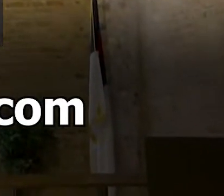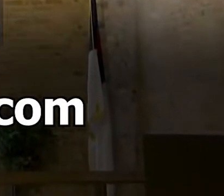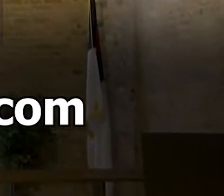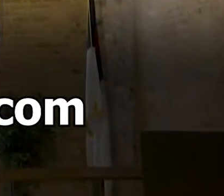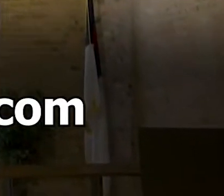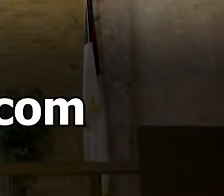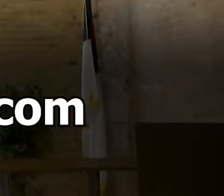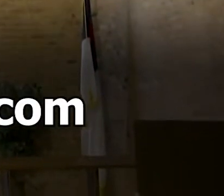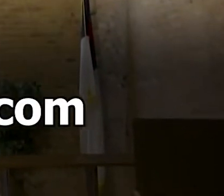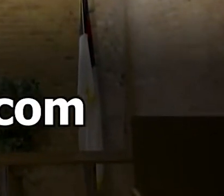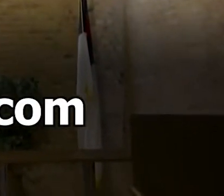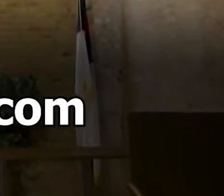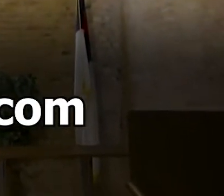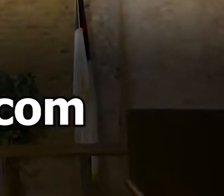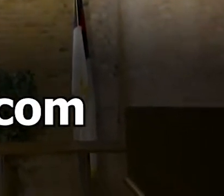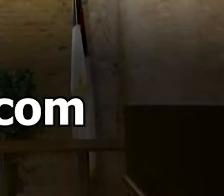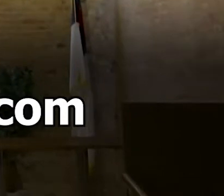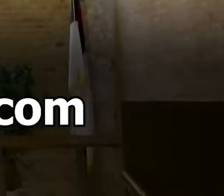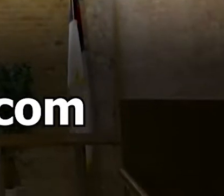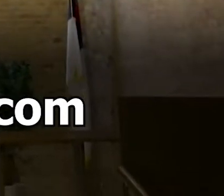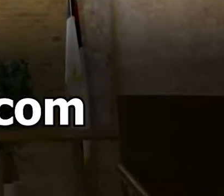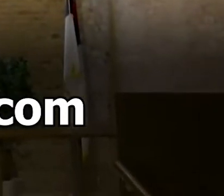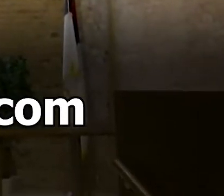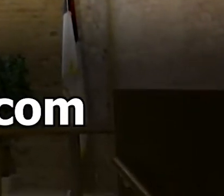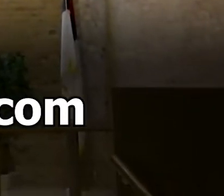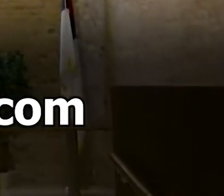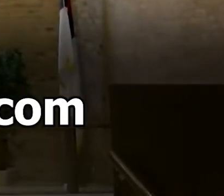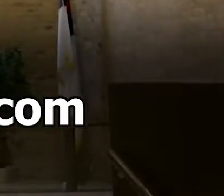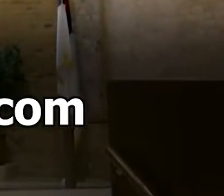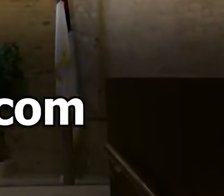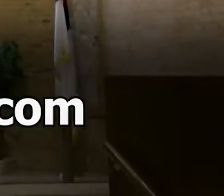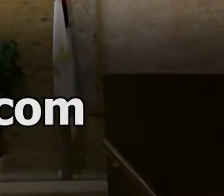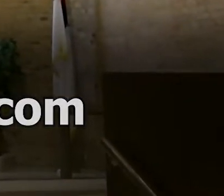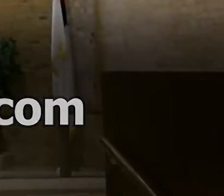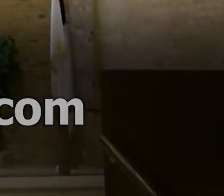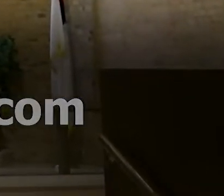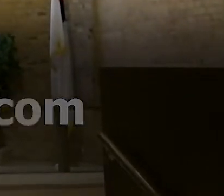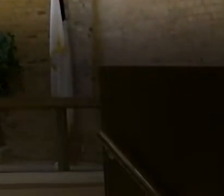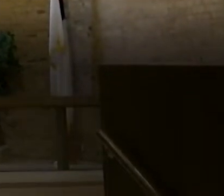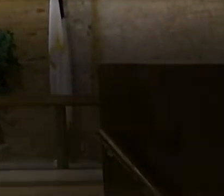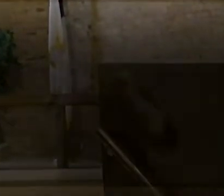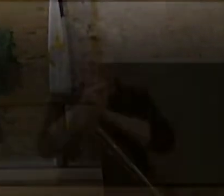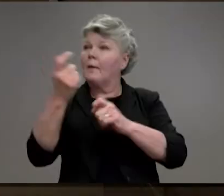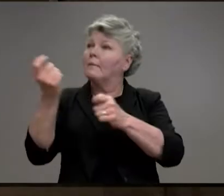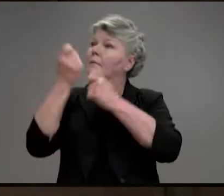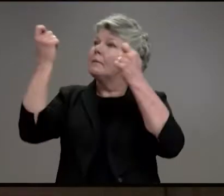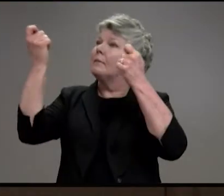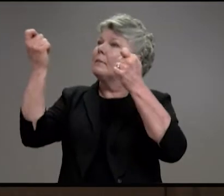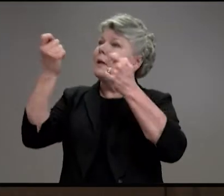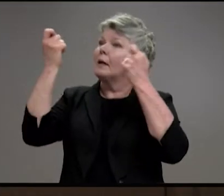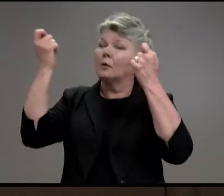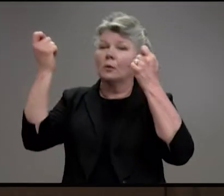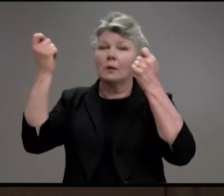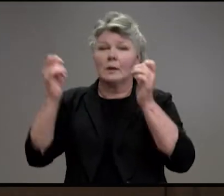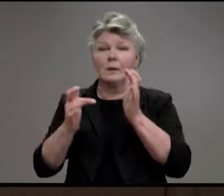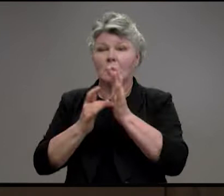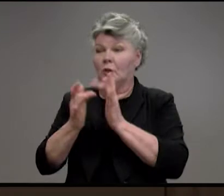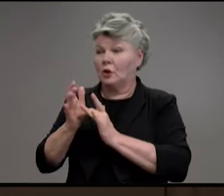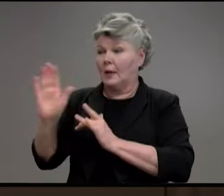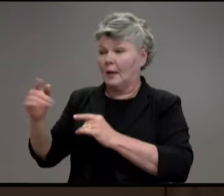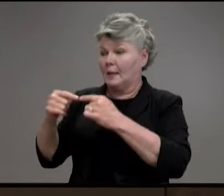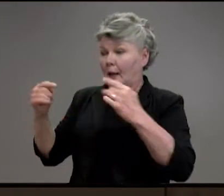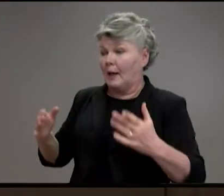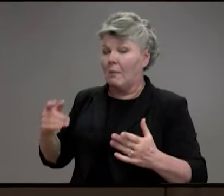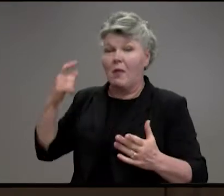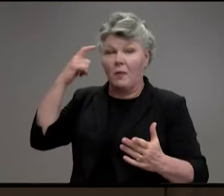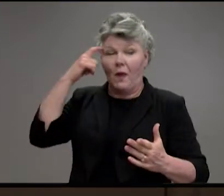and congregations of the Lutheran Church Missouri Synod from your surrounding area. On today's program, Jesus' enemies thought that they